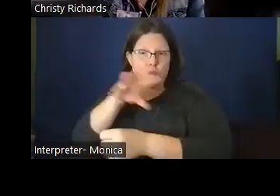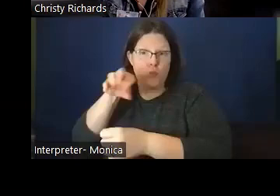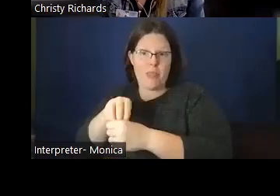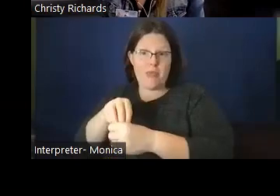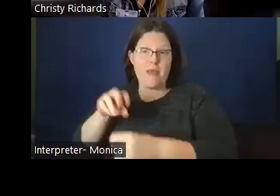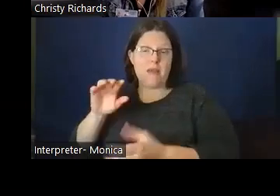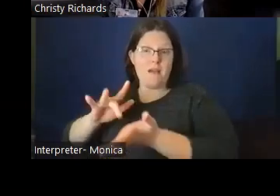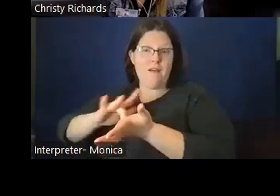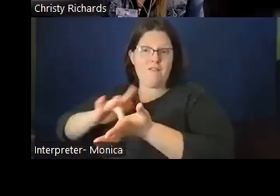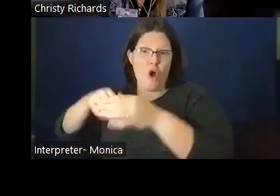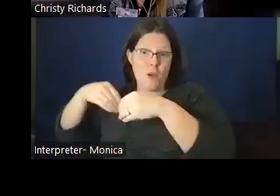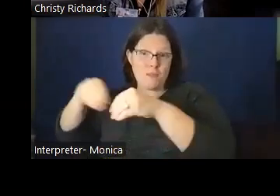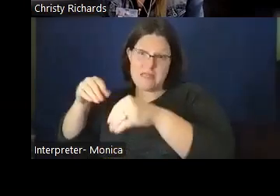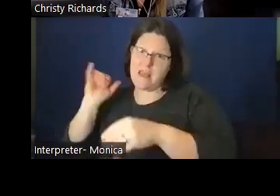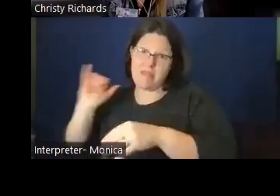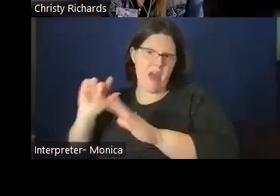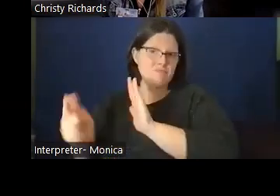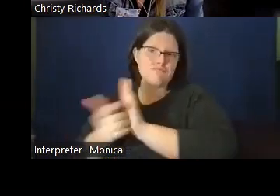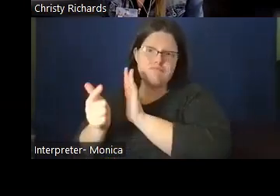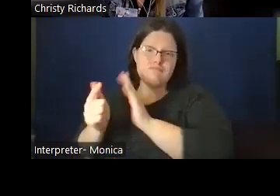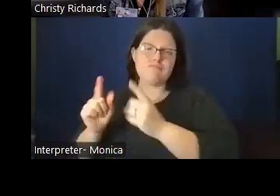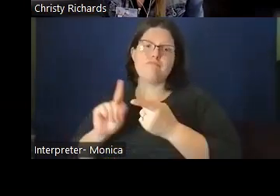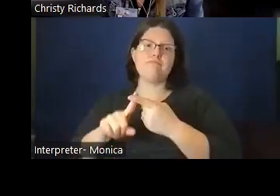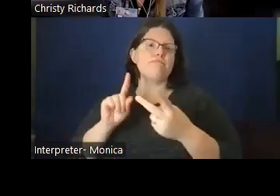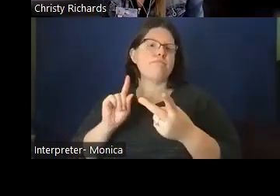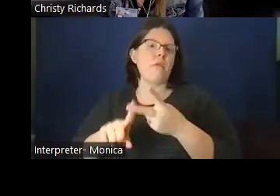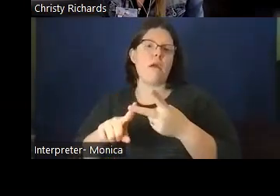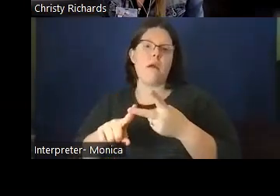instance. There's been